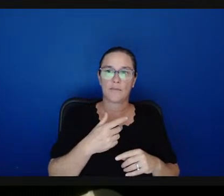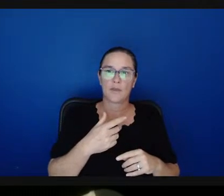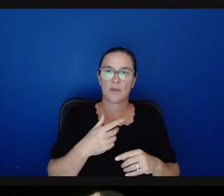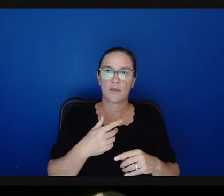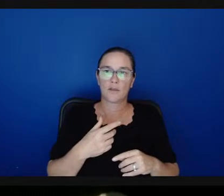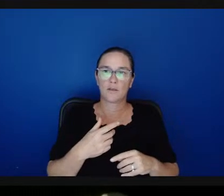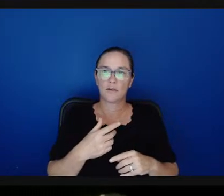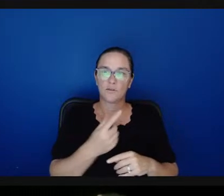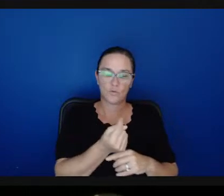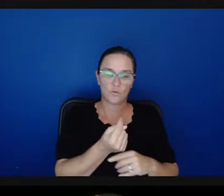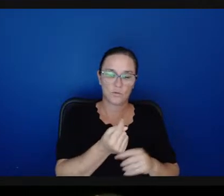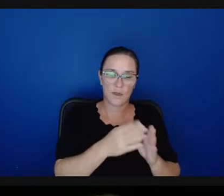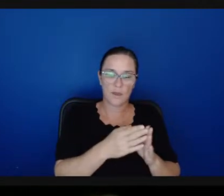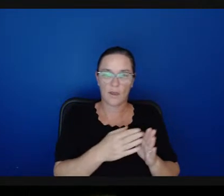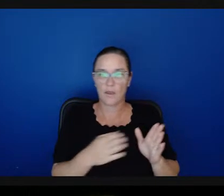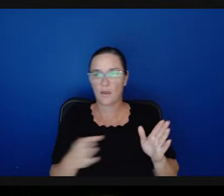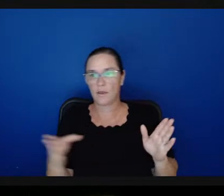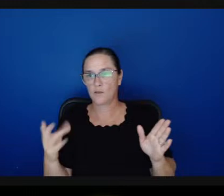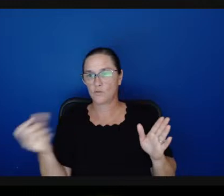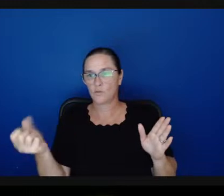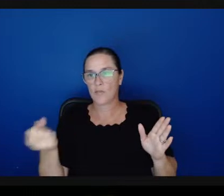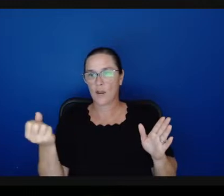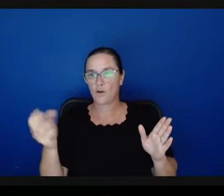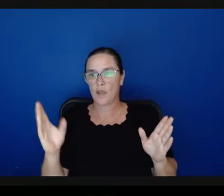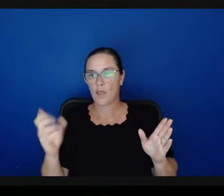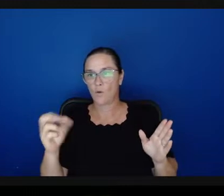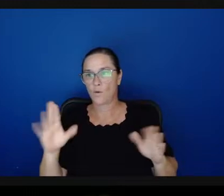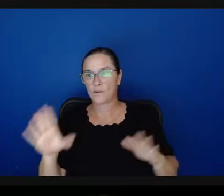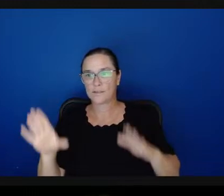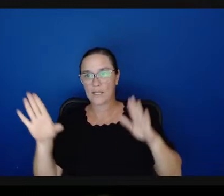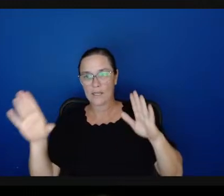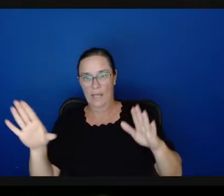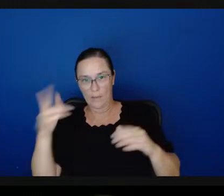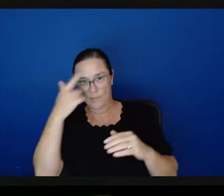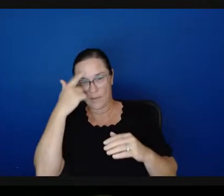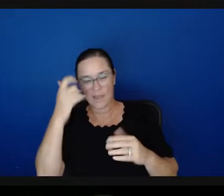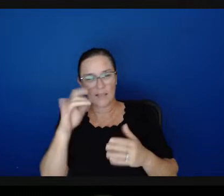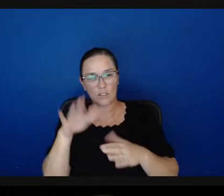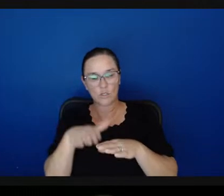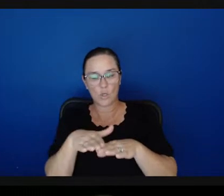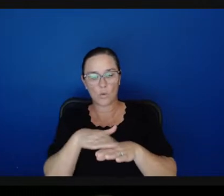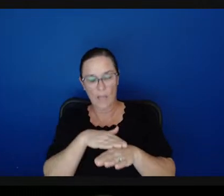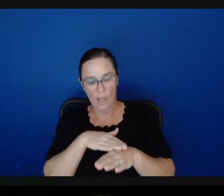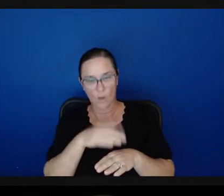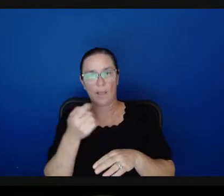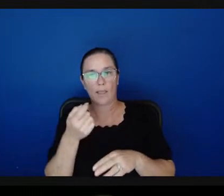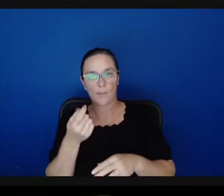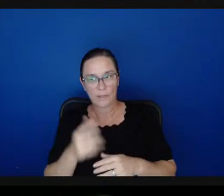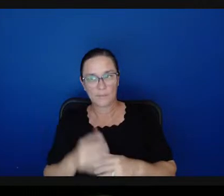from Tuesday through Saturday or Sunday because of that slower rate.